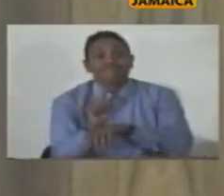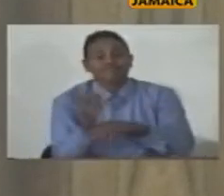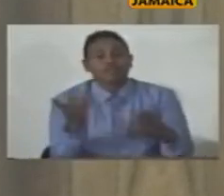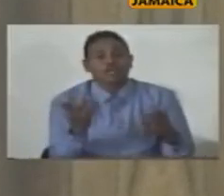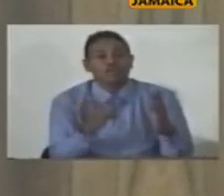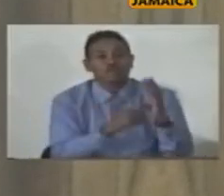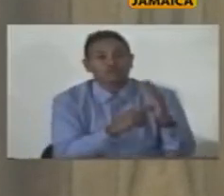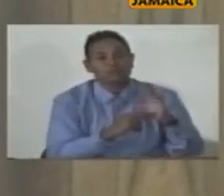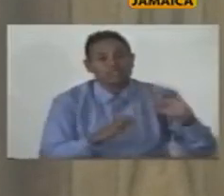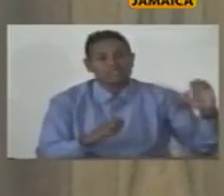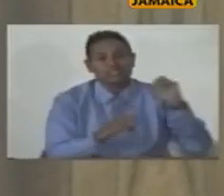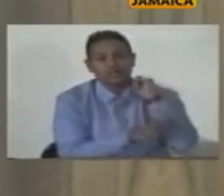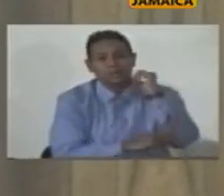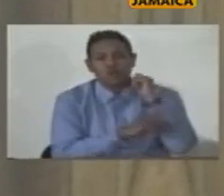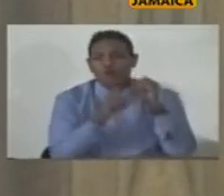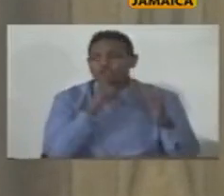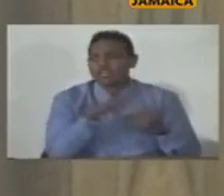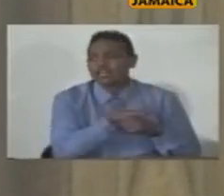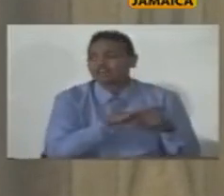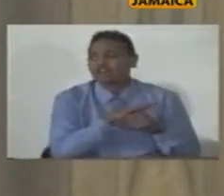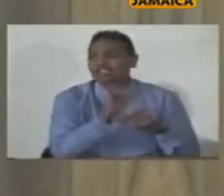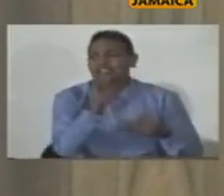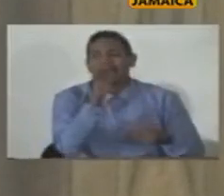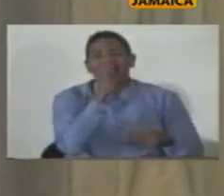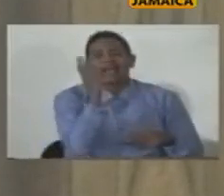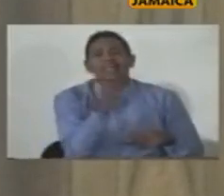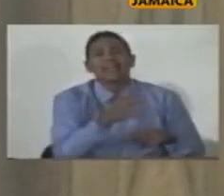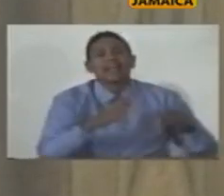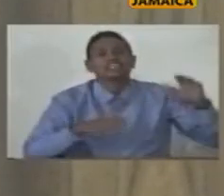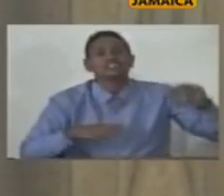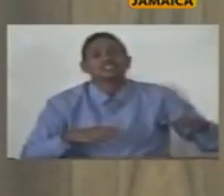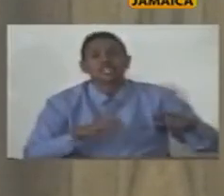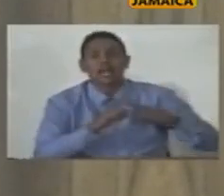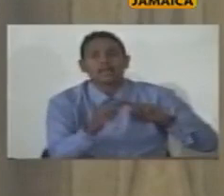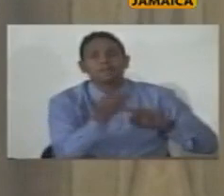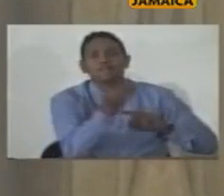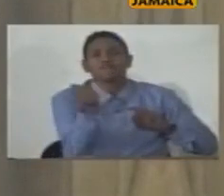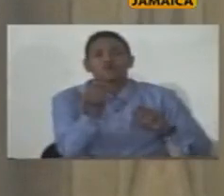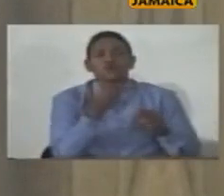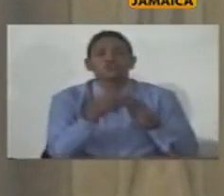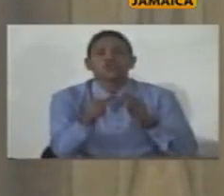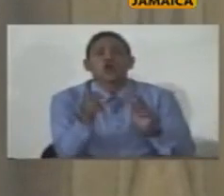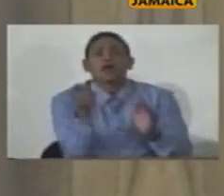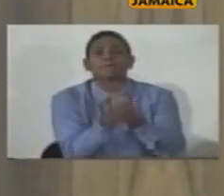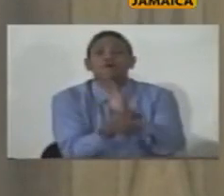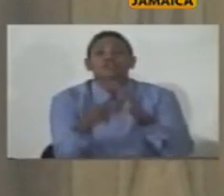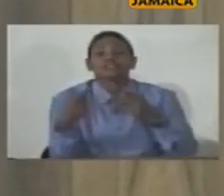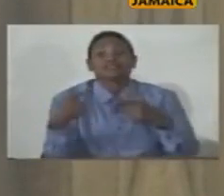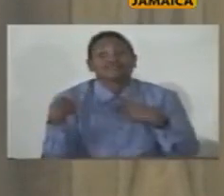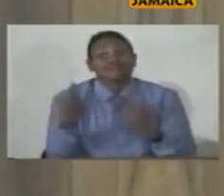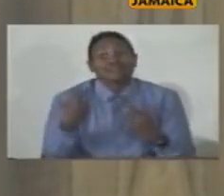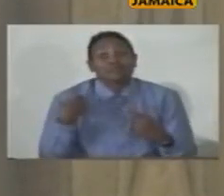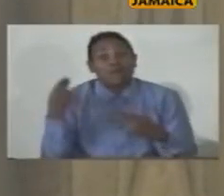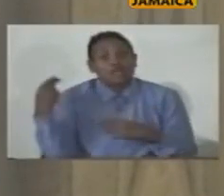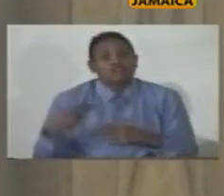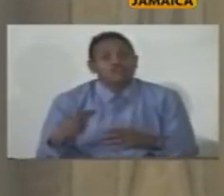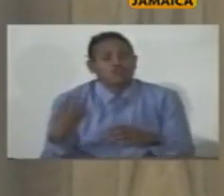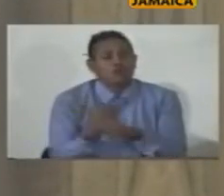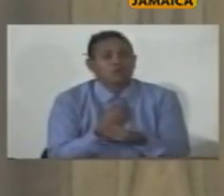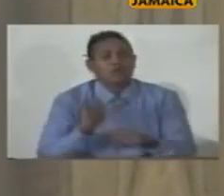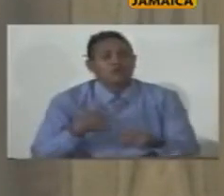The constituency was like a neglected child, but in a few short months since my historic win, we have